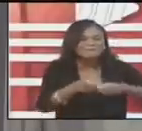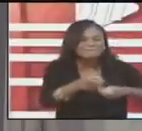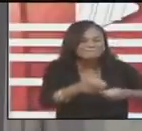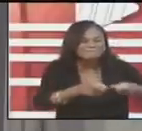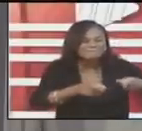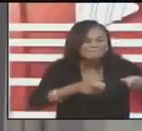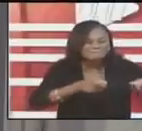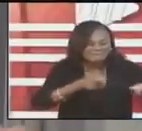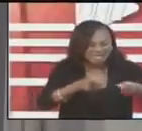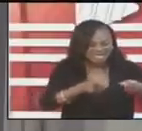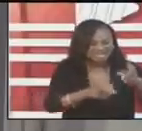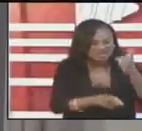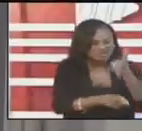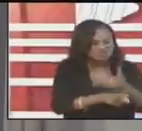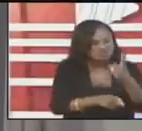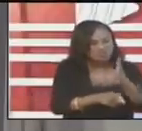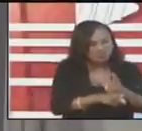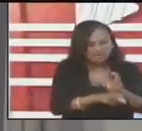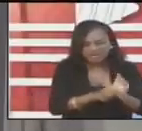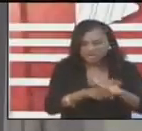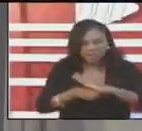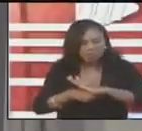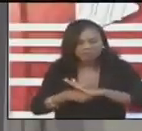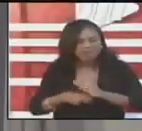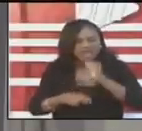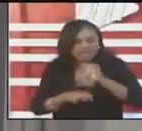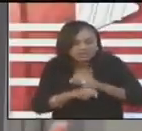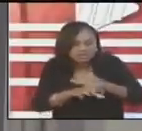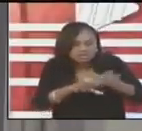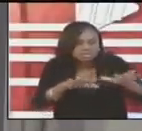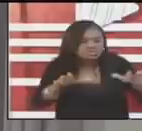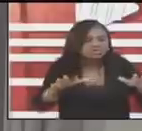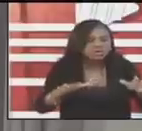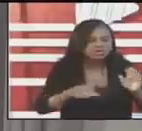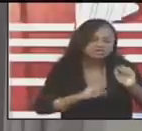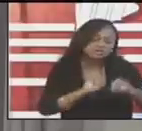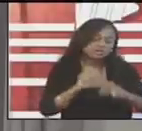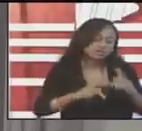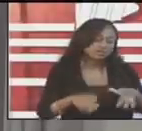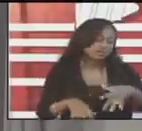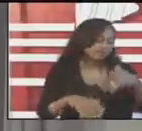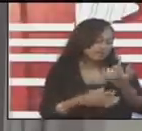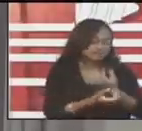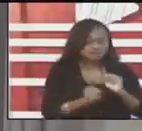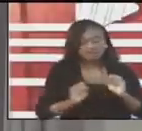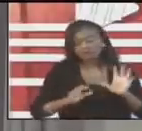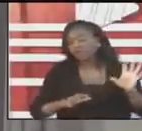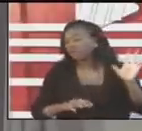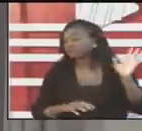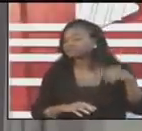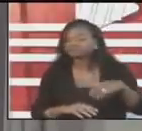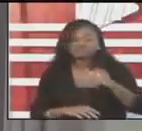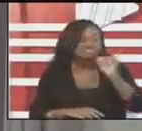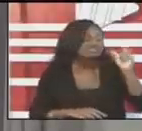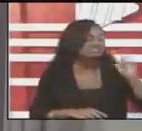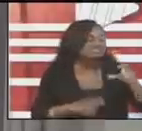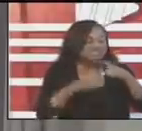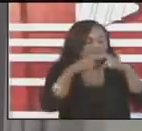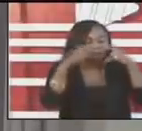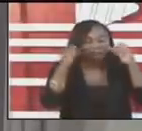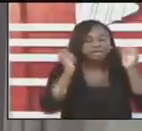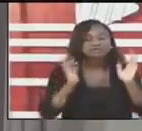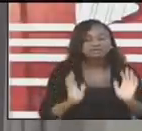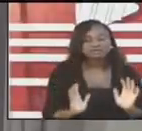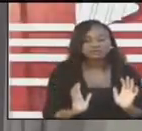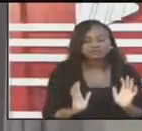in that they are all imported. So people are letting their guards down. Am I comfortable with the level